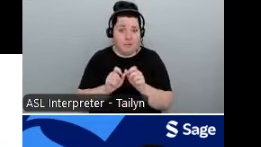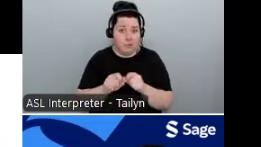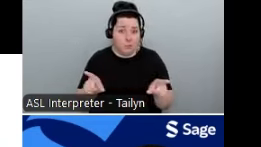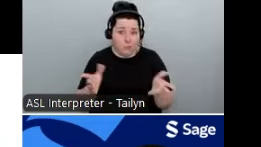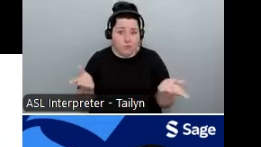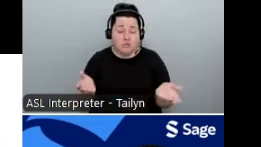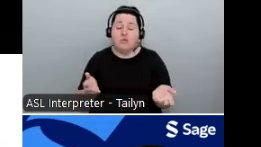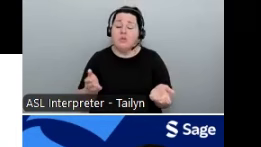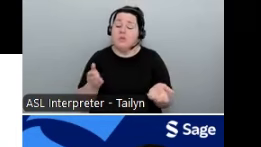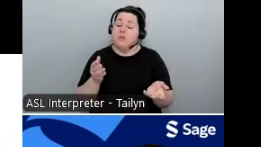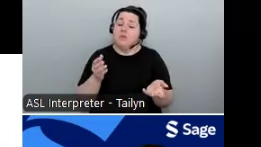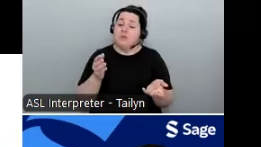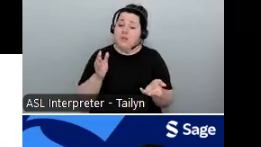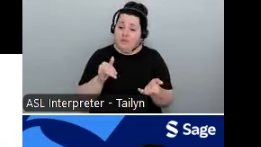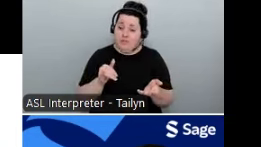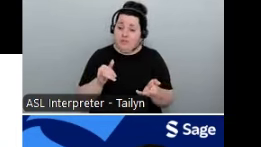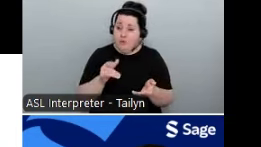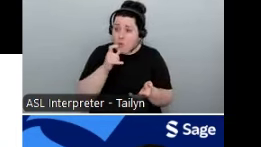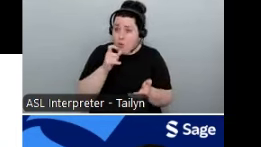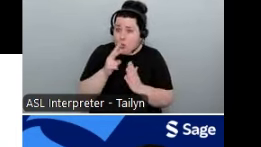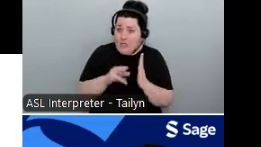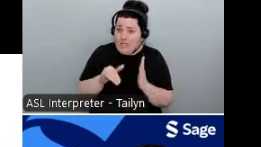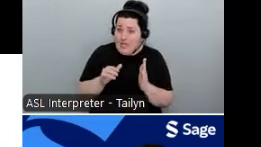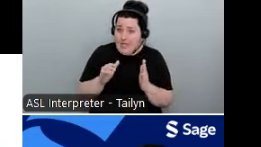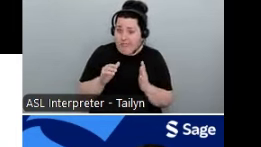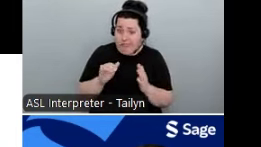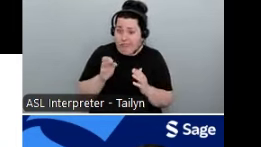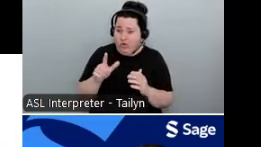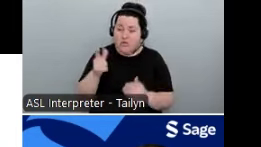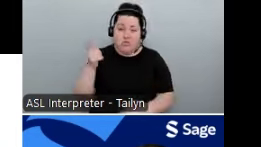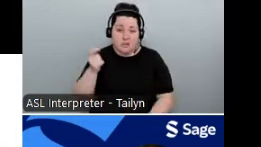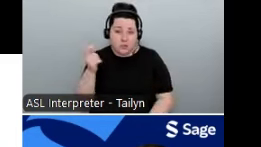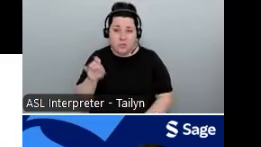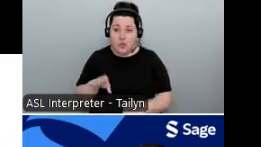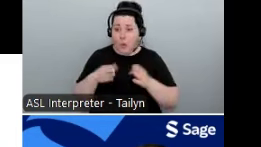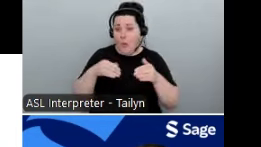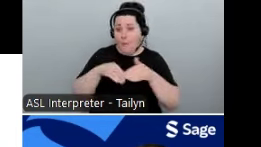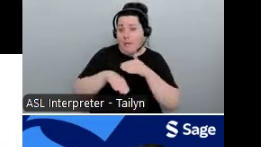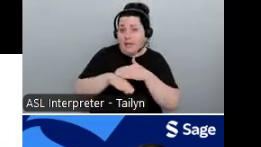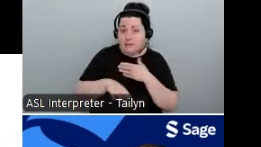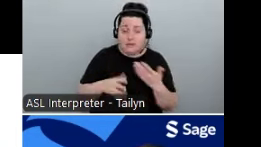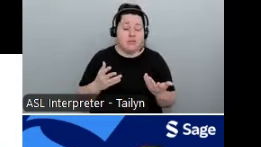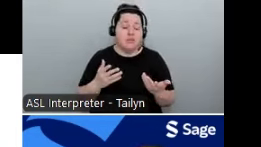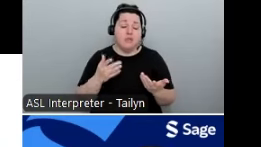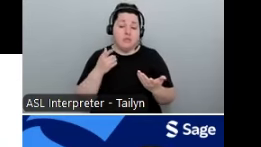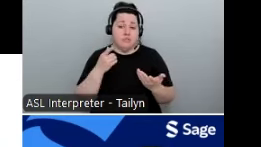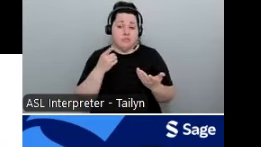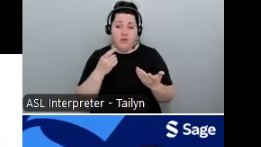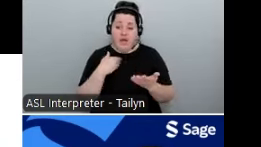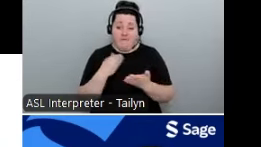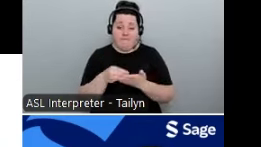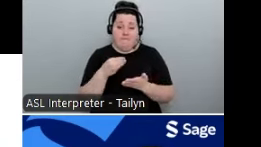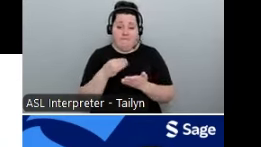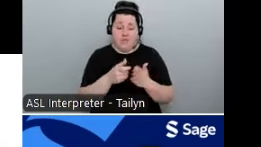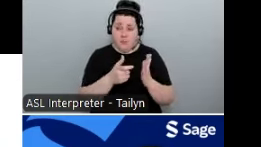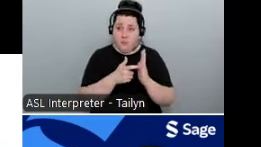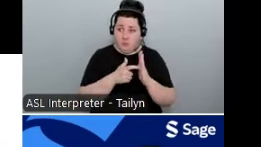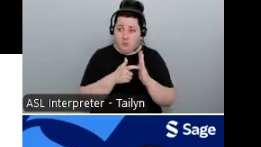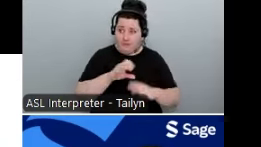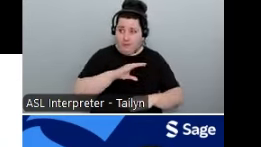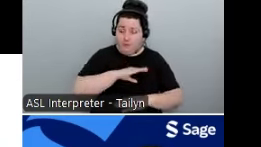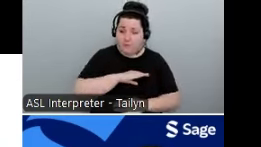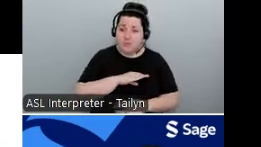the readership of the journal? Is it a subscription-based or open access journal? Do you have funder requirements you need to meet where you are